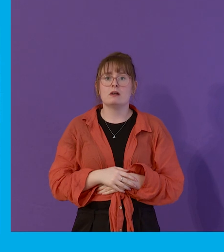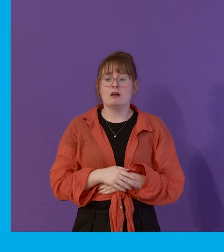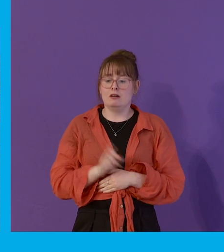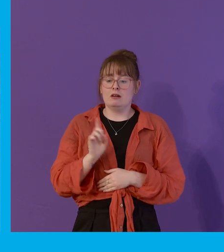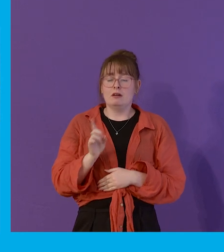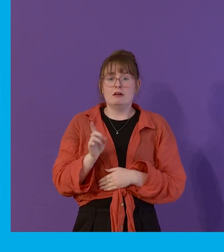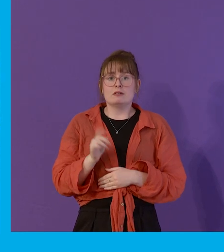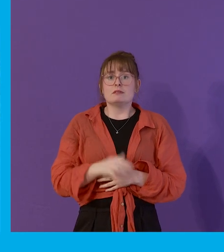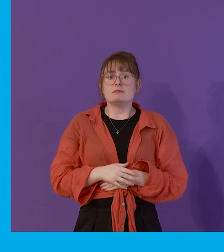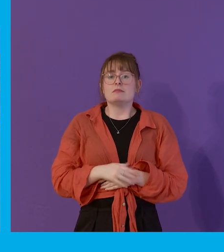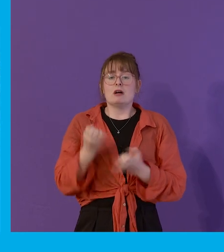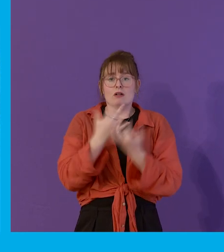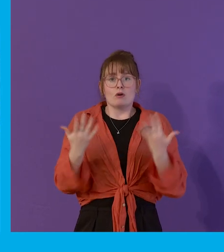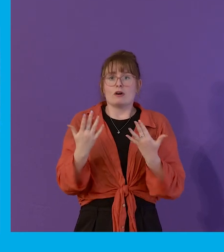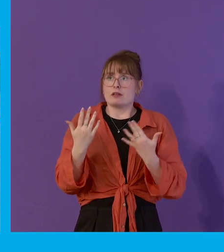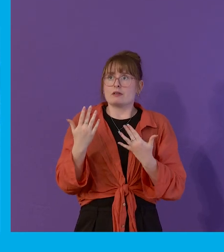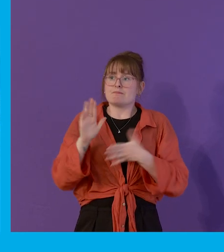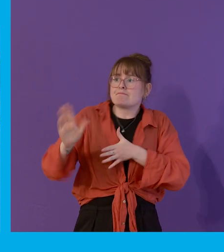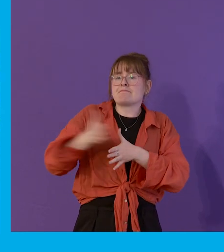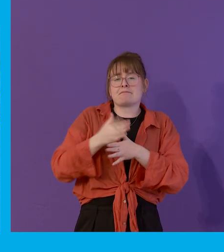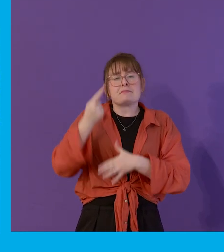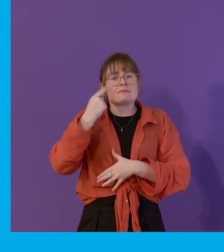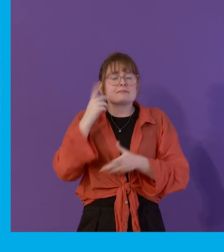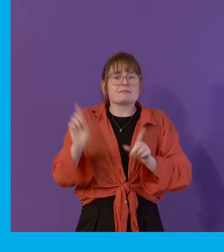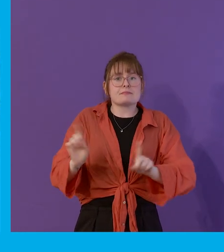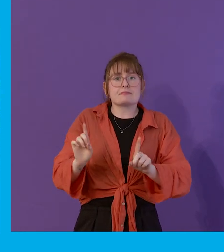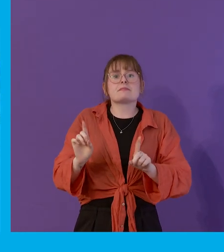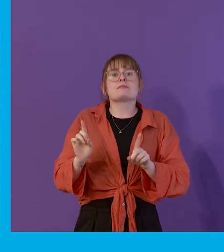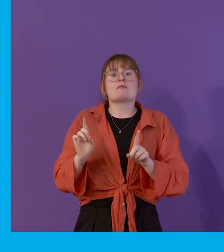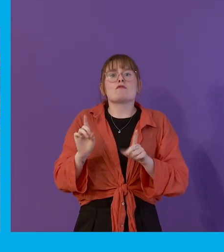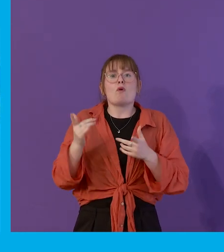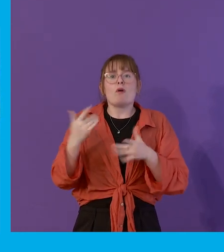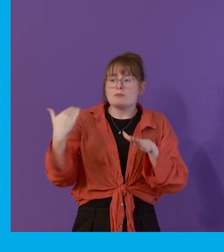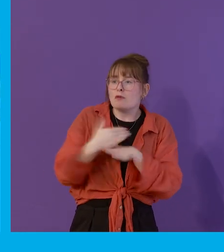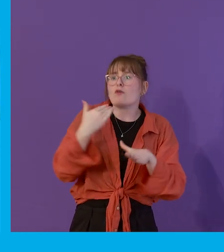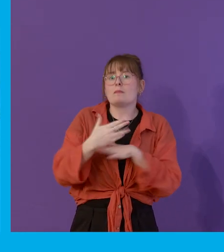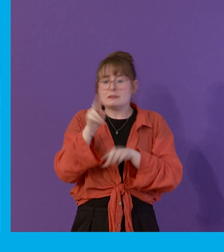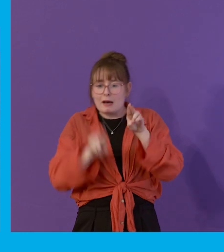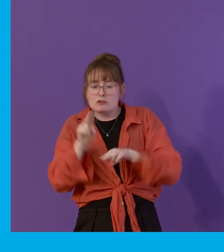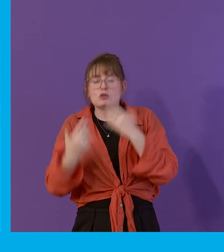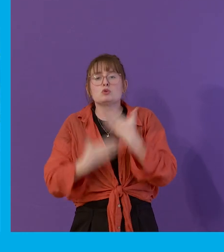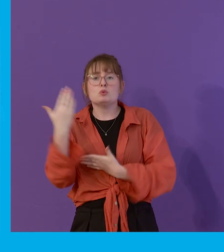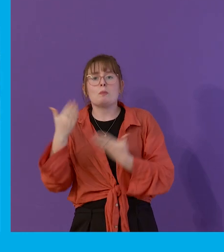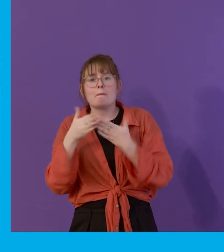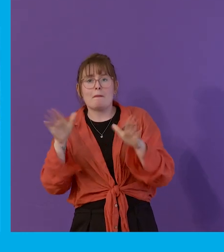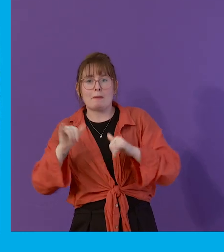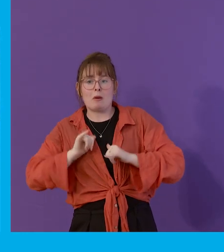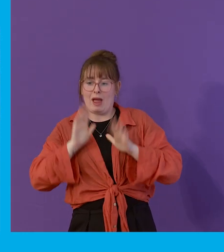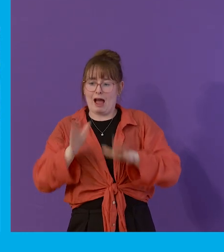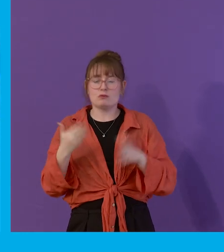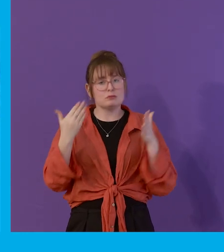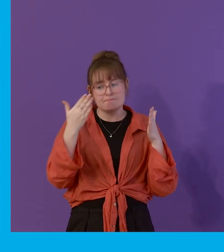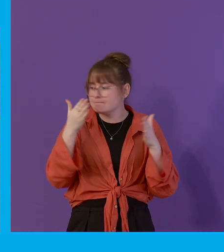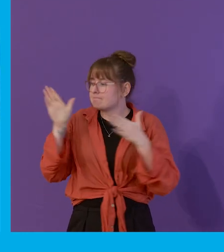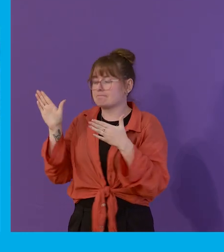this, a lot of the default mindset of performance management and new public management. We've got to move away from that